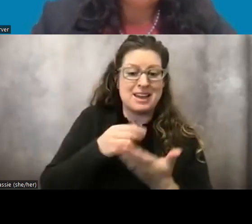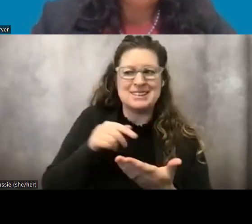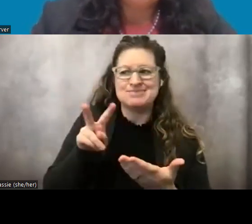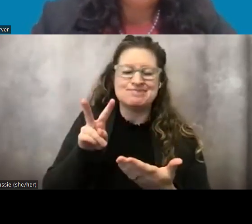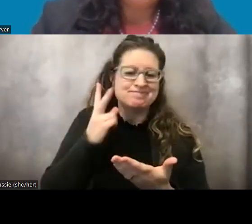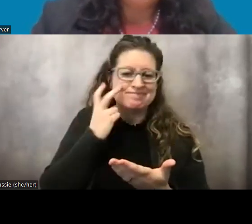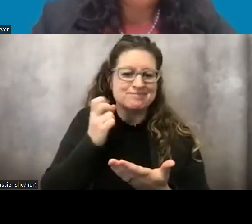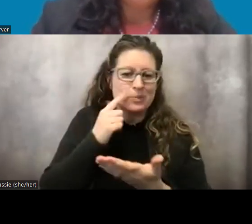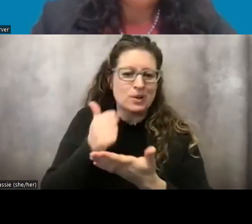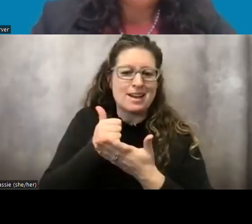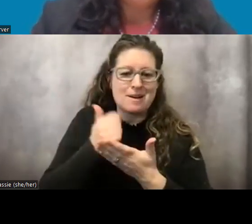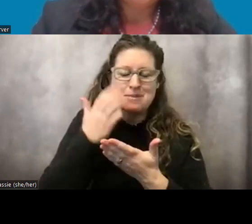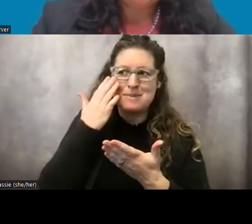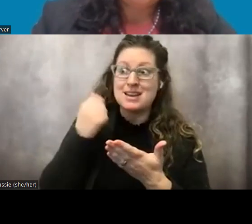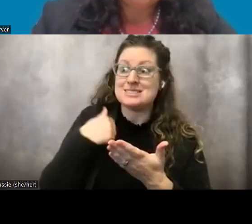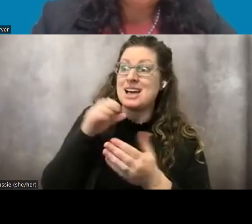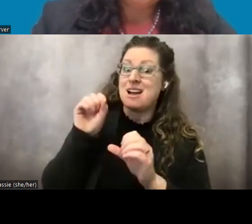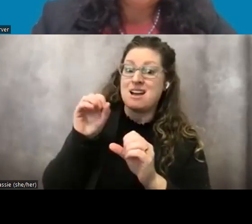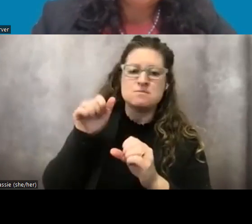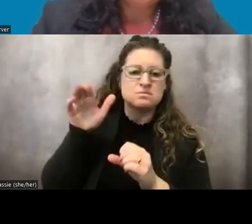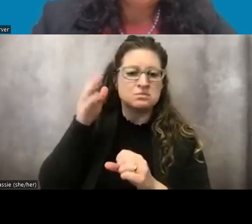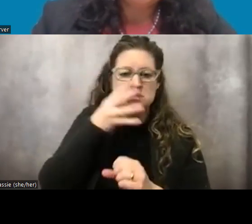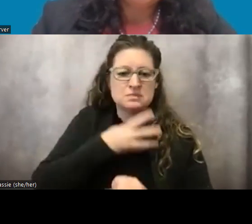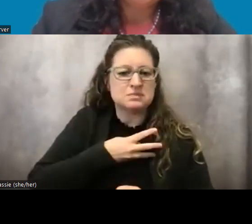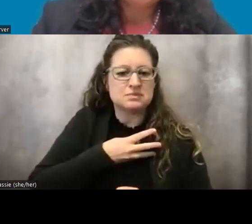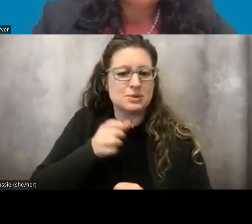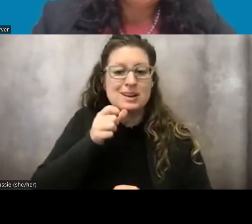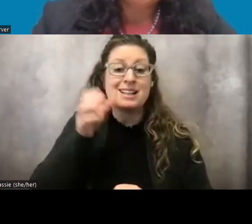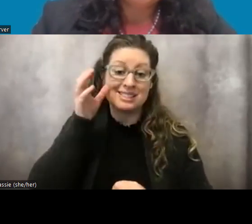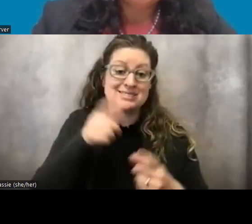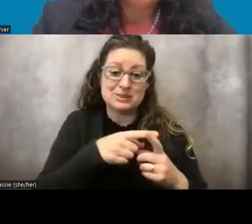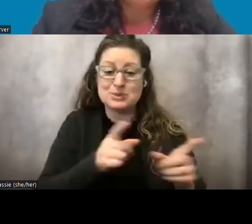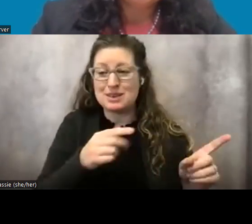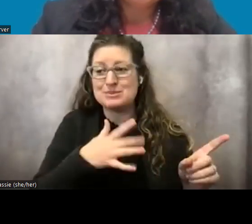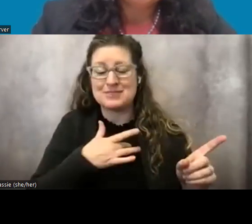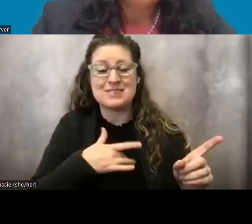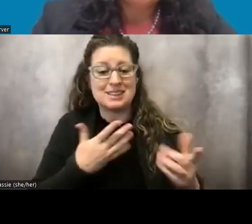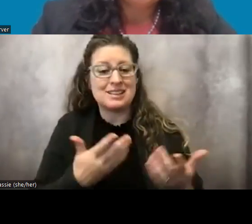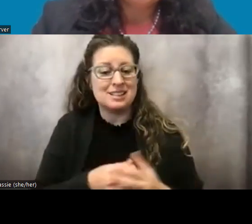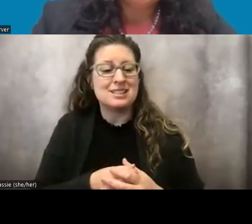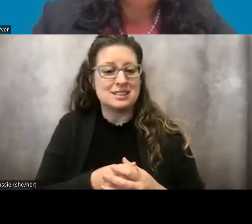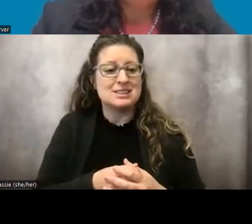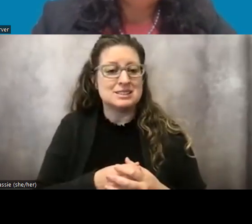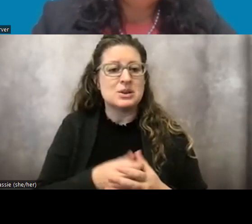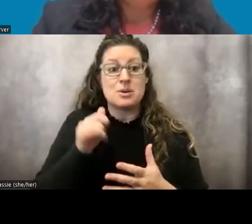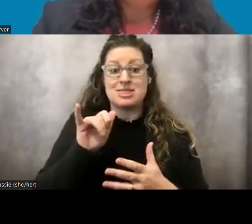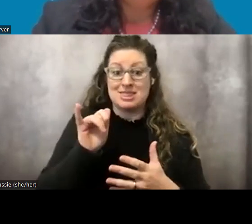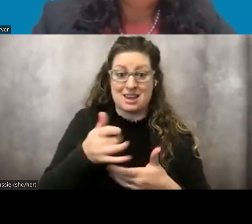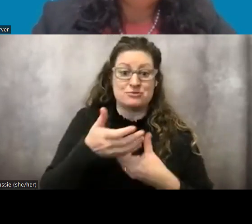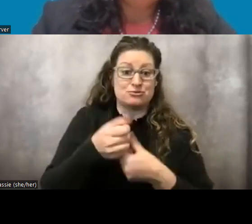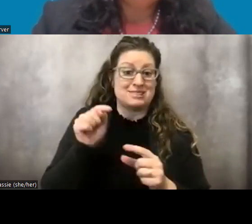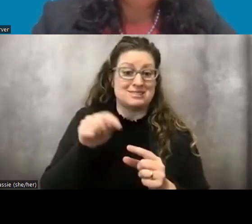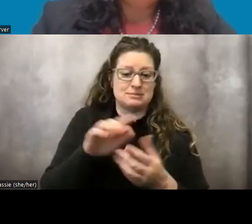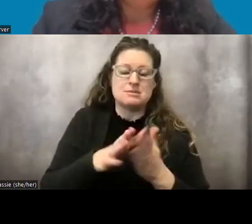people are not listening to them. So I think this is a huge problem that's really gotten much worse as part of the pandemic.